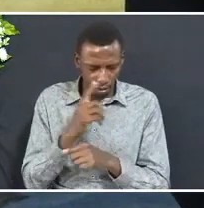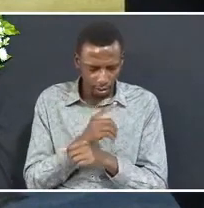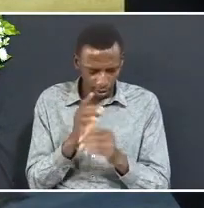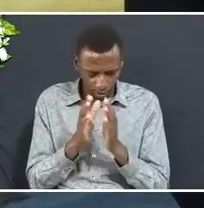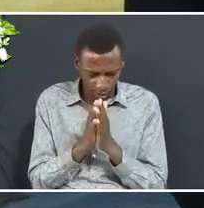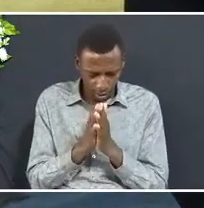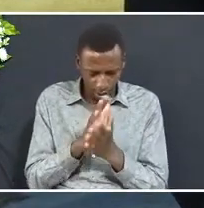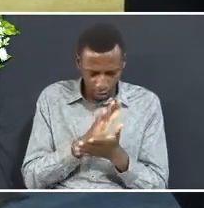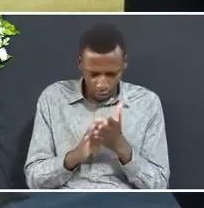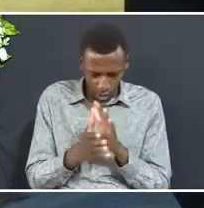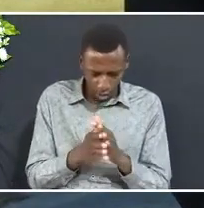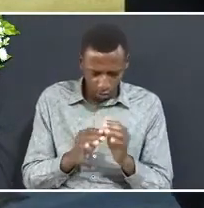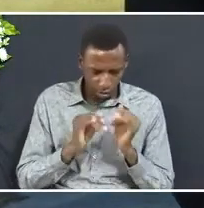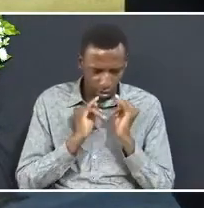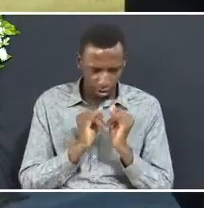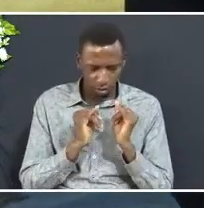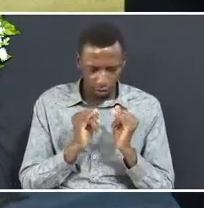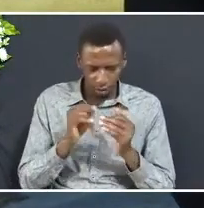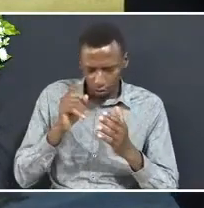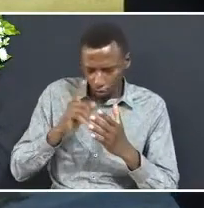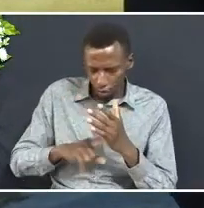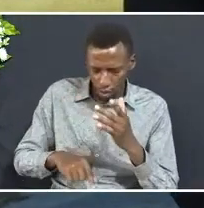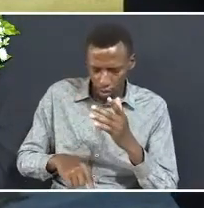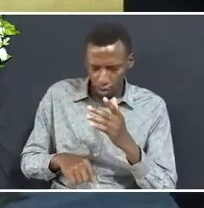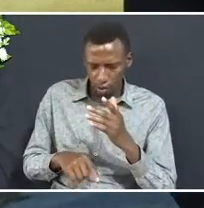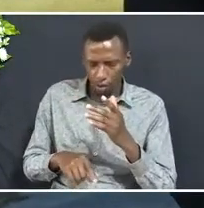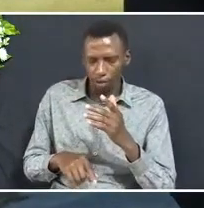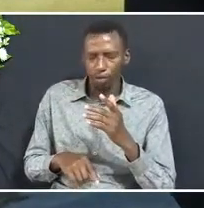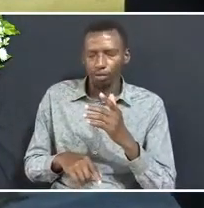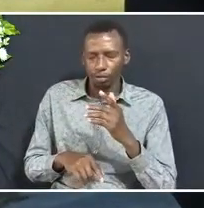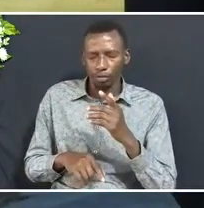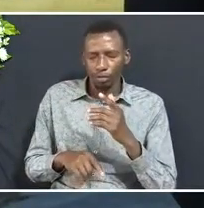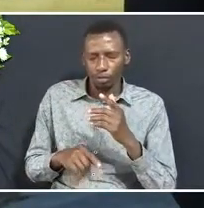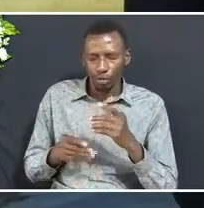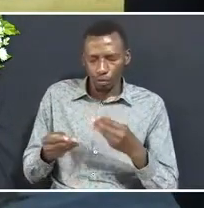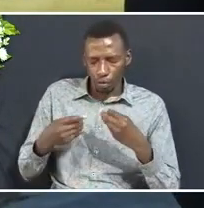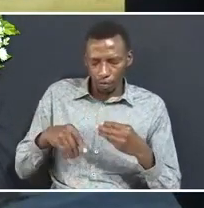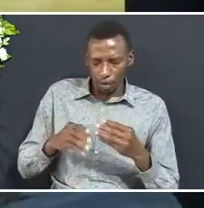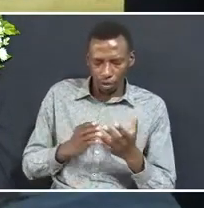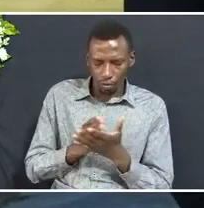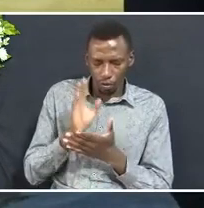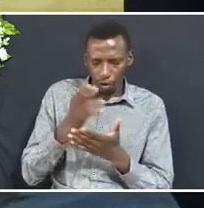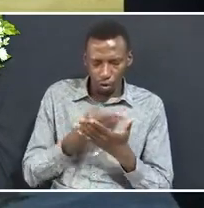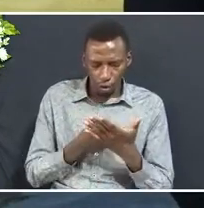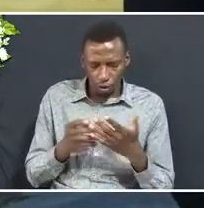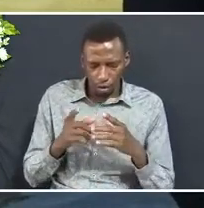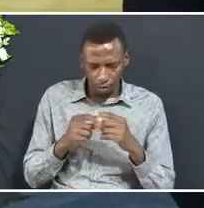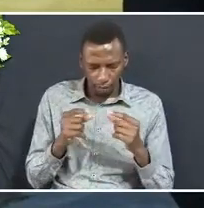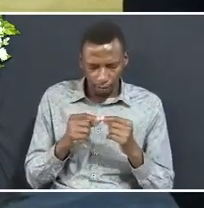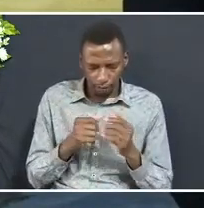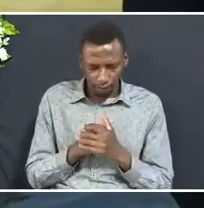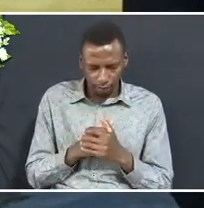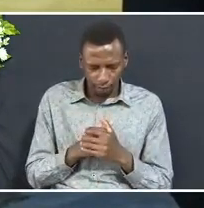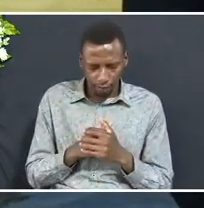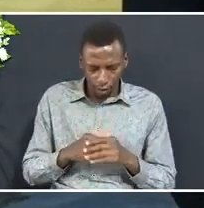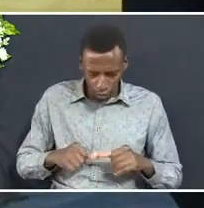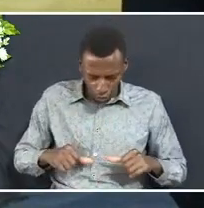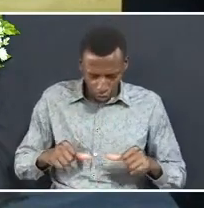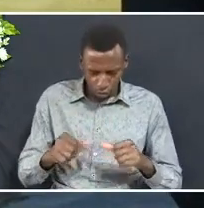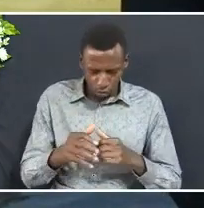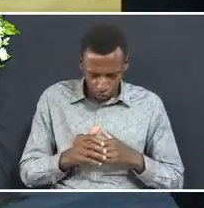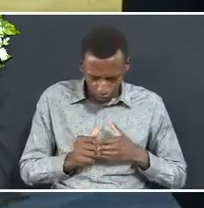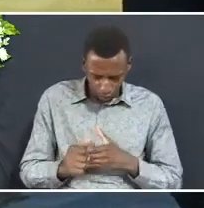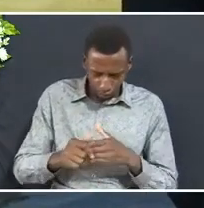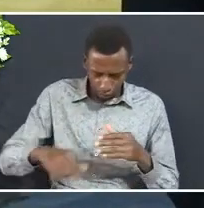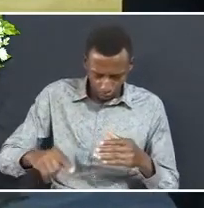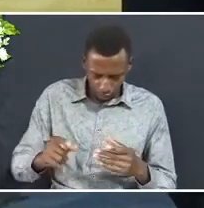been instructed by your holy messages that we have been receiving. Have mercy on us and continue guiding us until